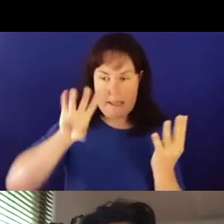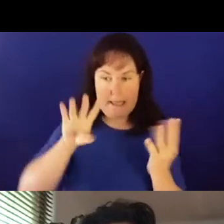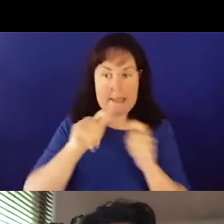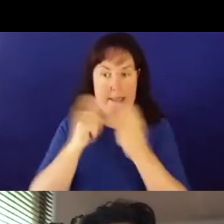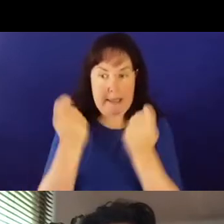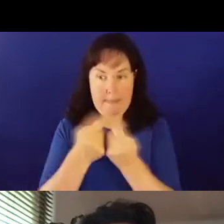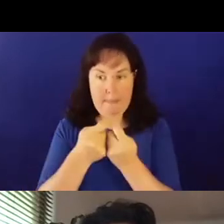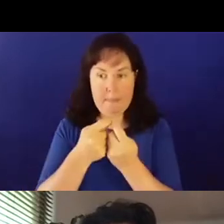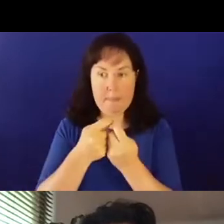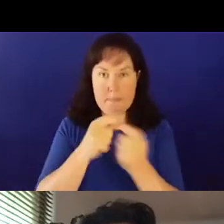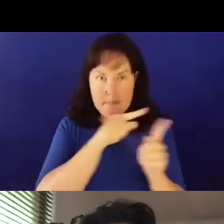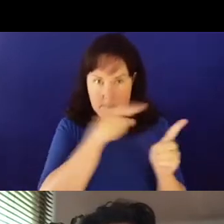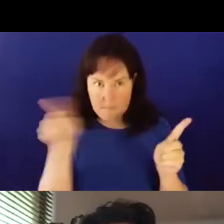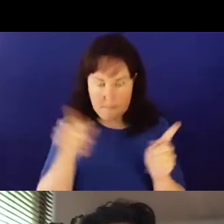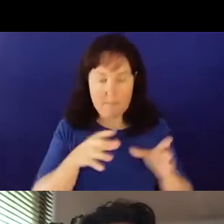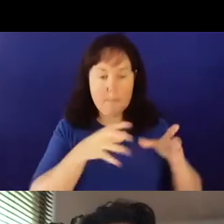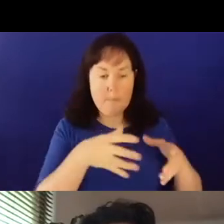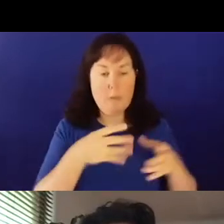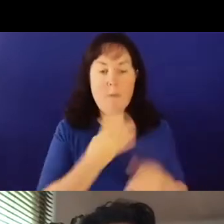through for production funding and commissioning.